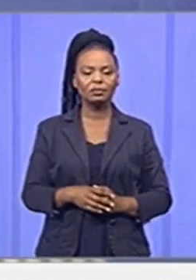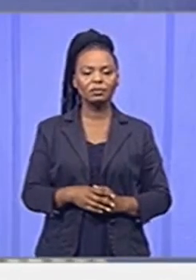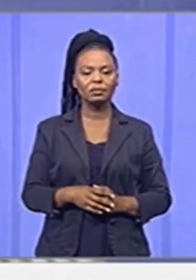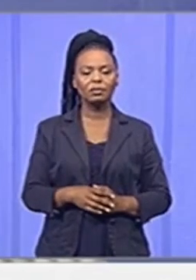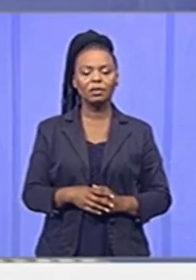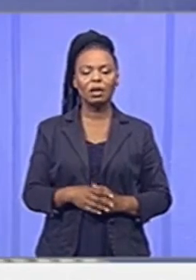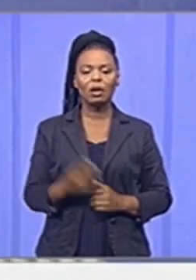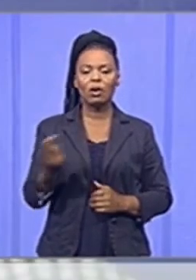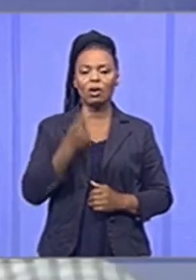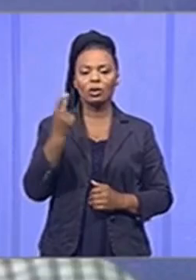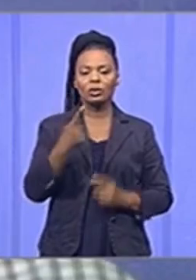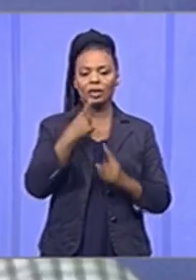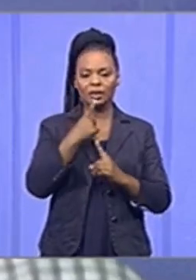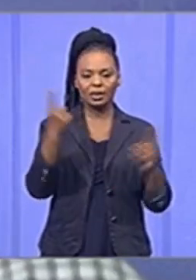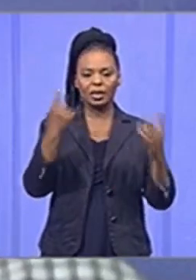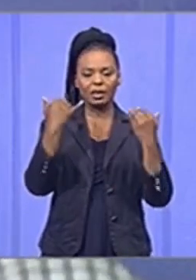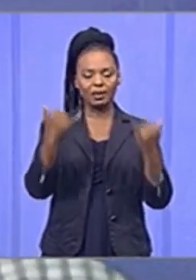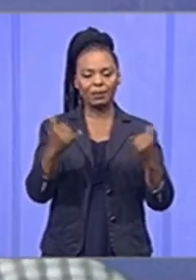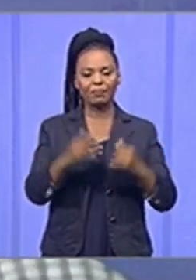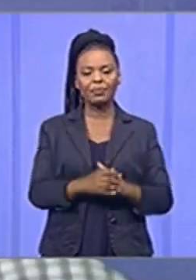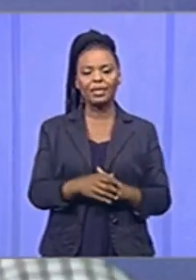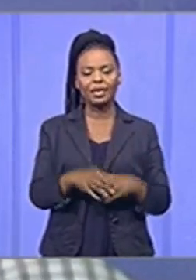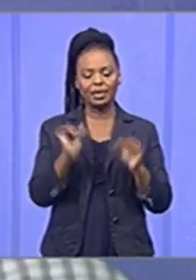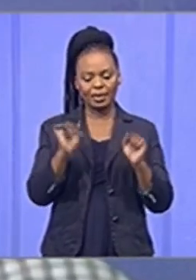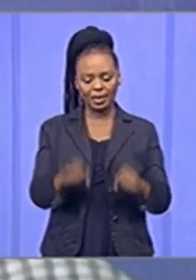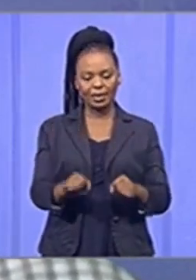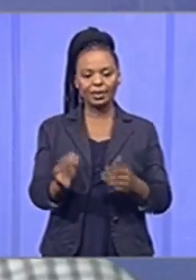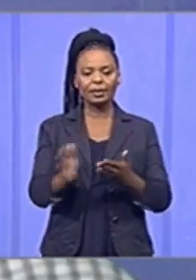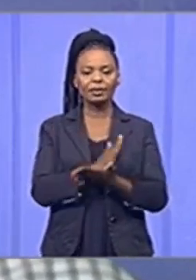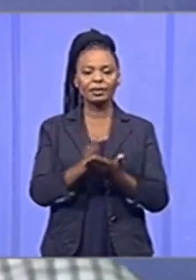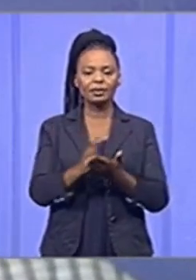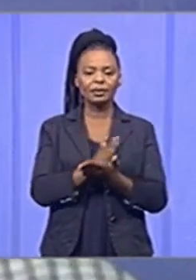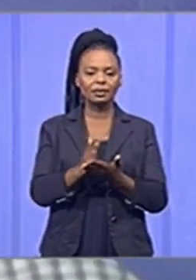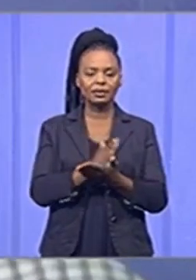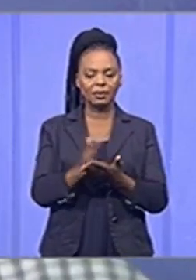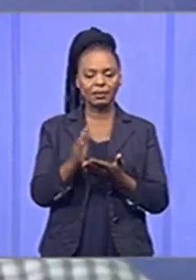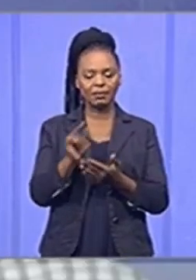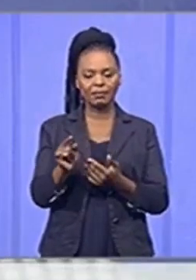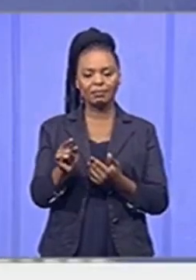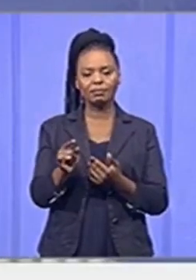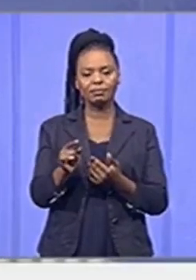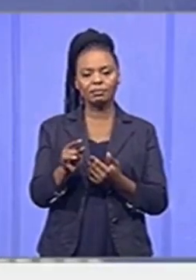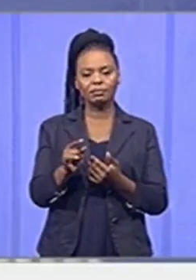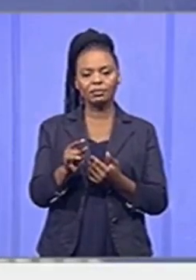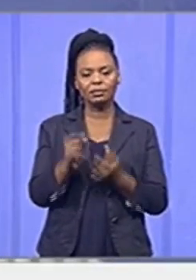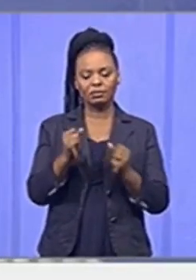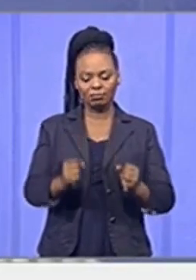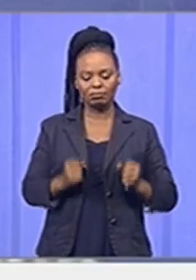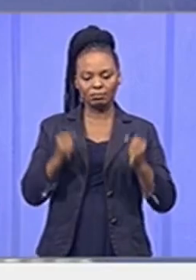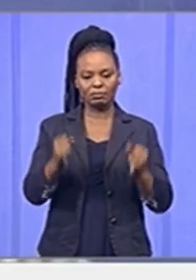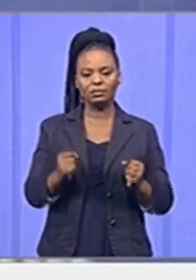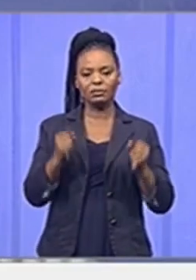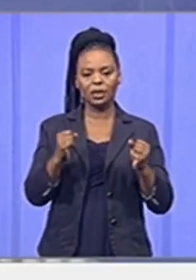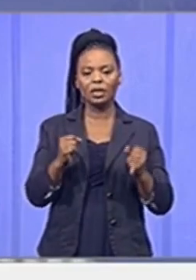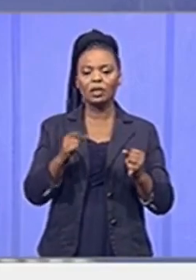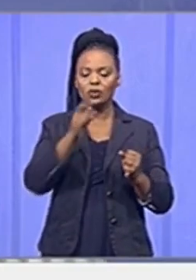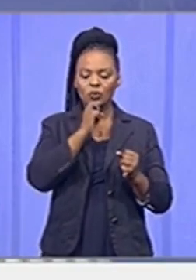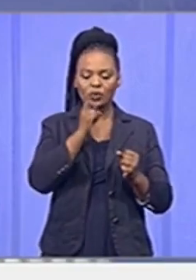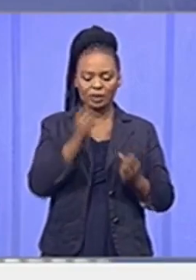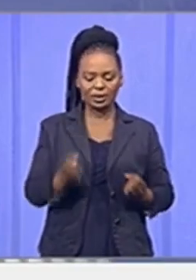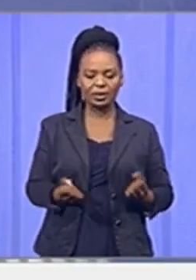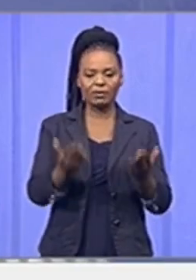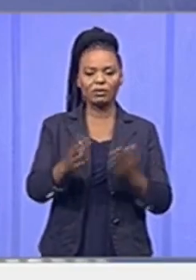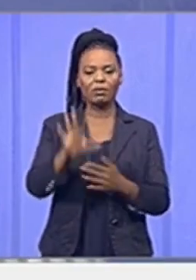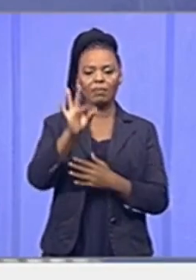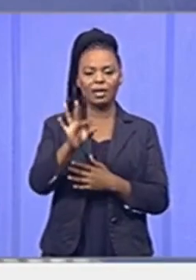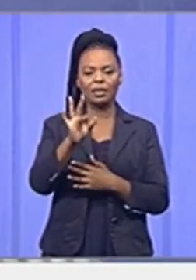We've also said to them that there are going to be some cargoes that are going to have to move on Monday, whether we like it or not.